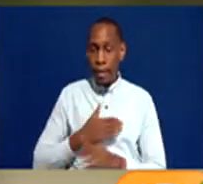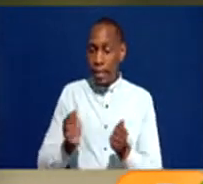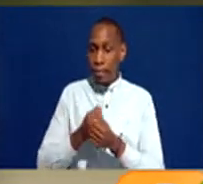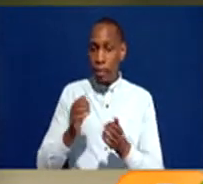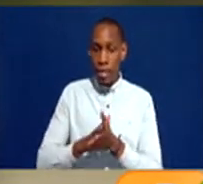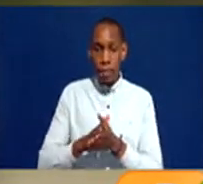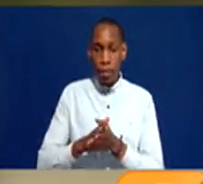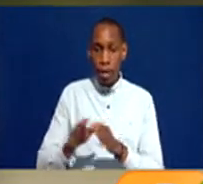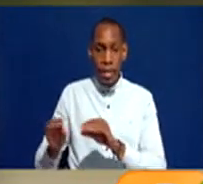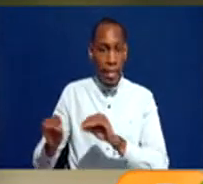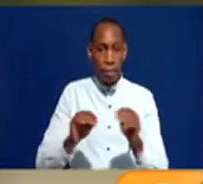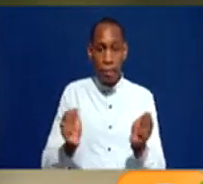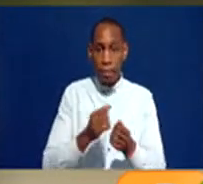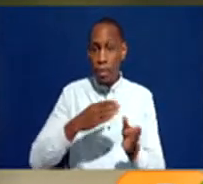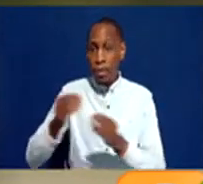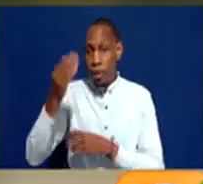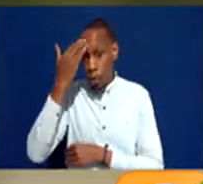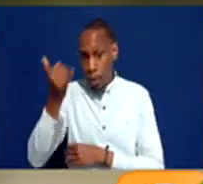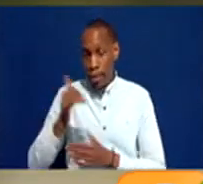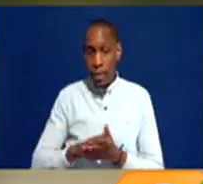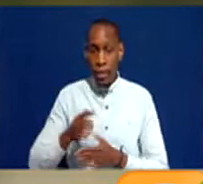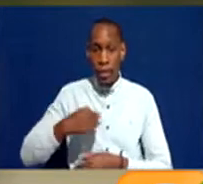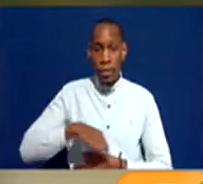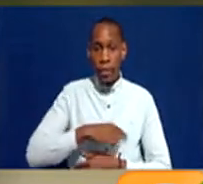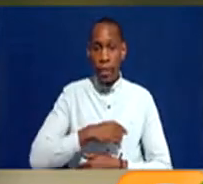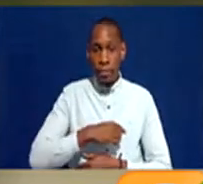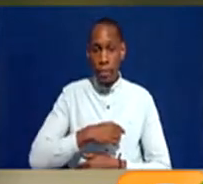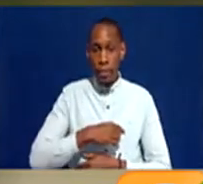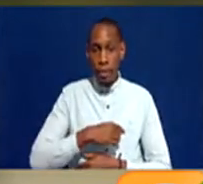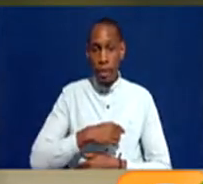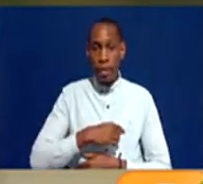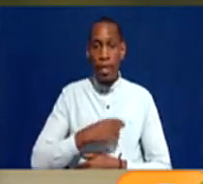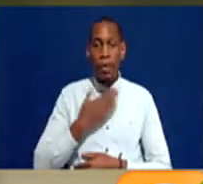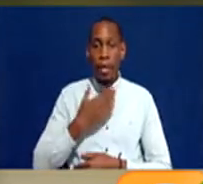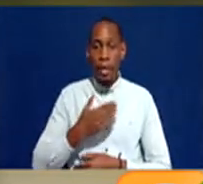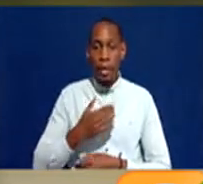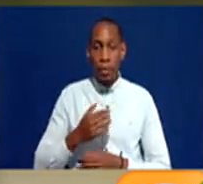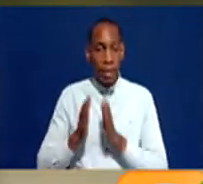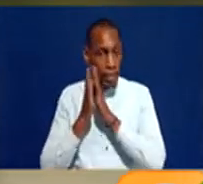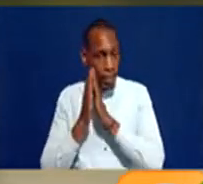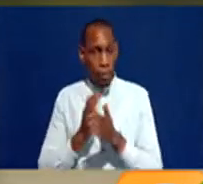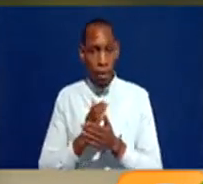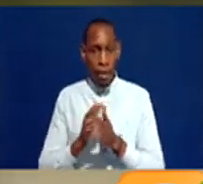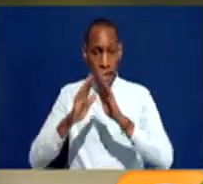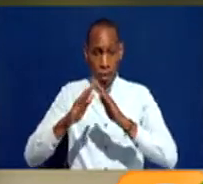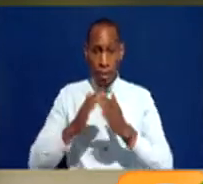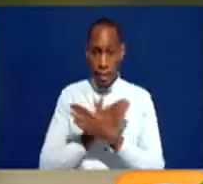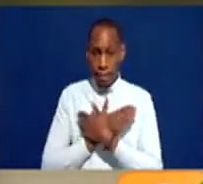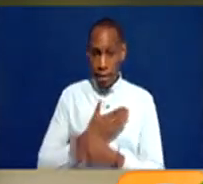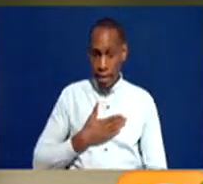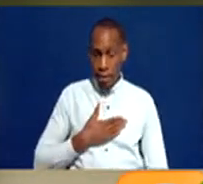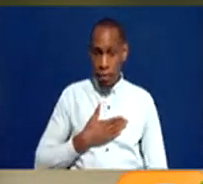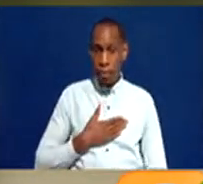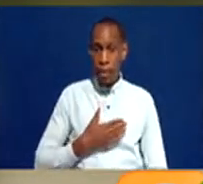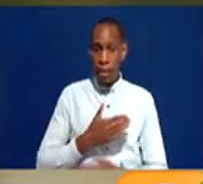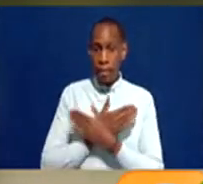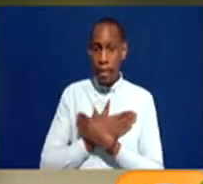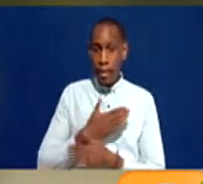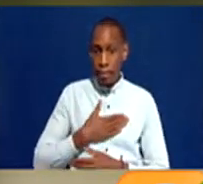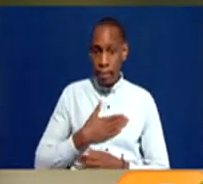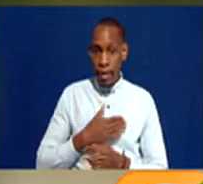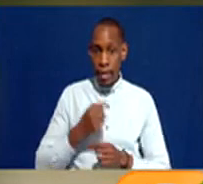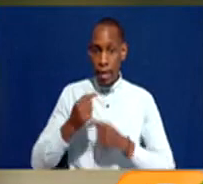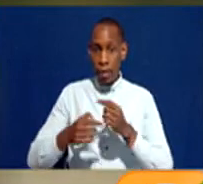move or go because I was going to spend on my friend's house. So my friend was playing